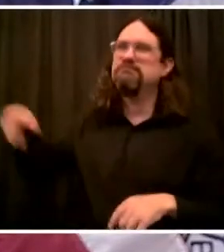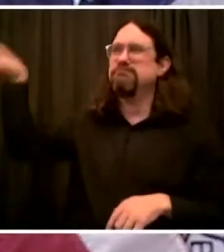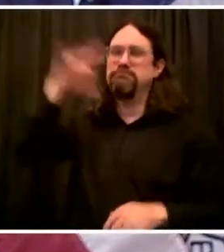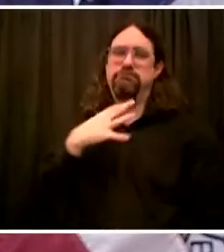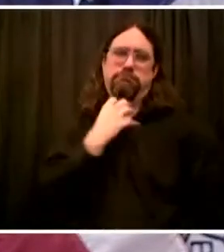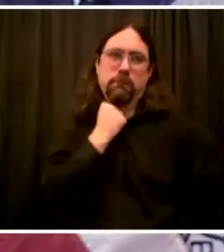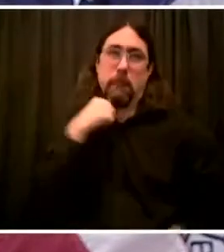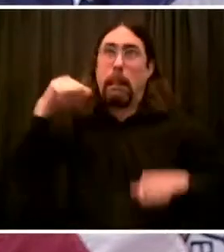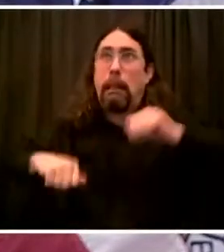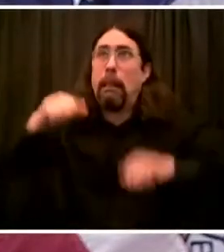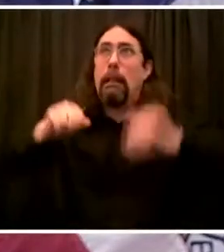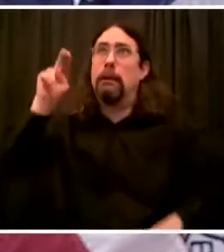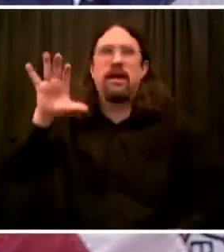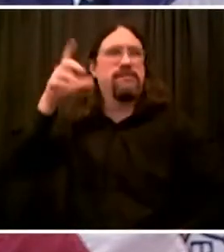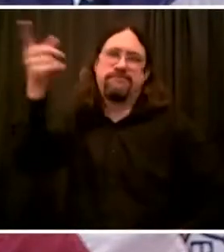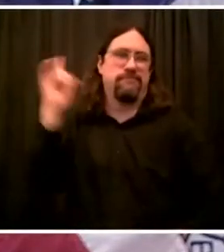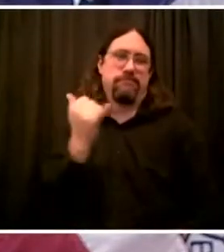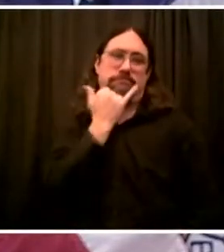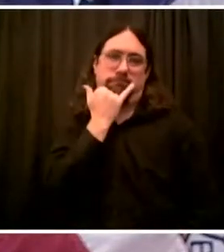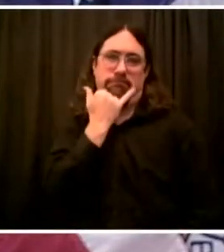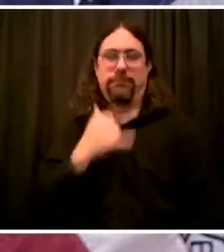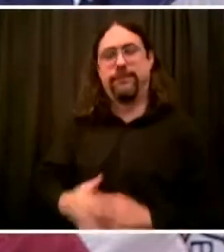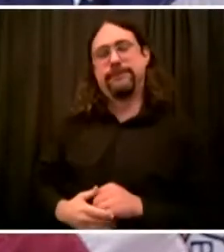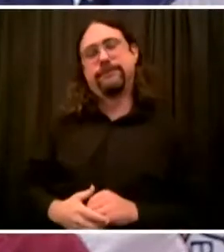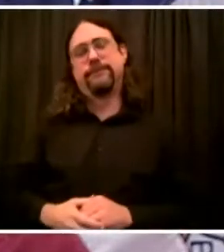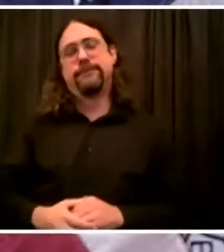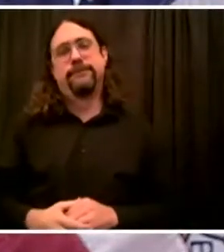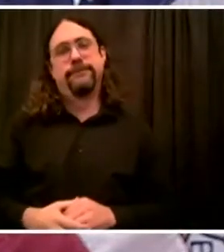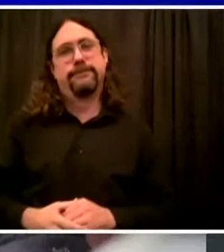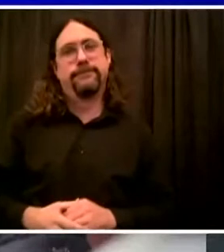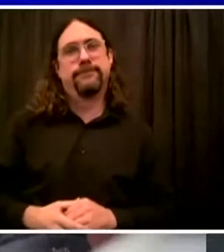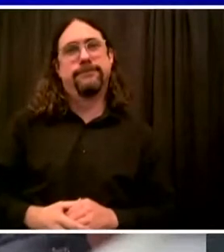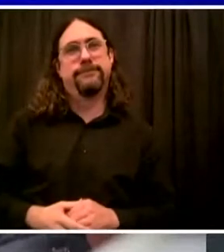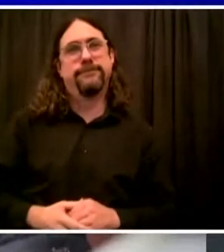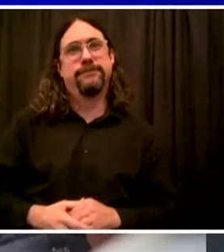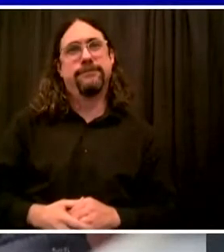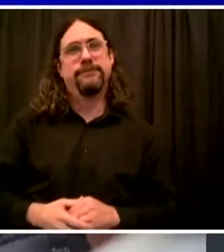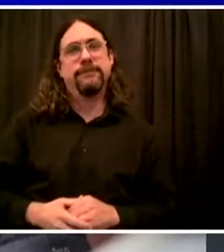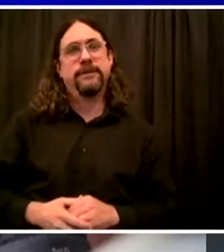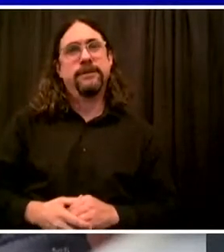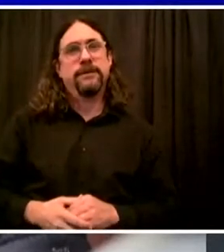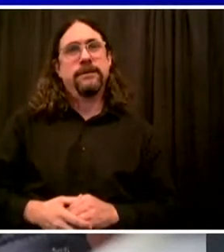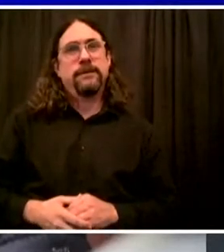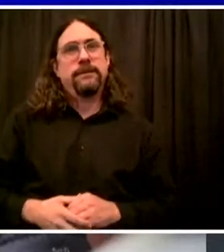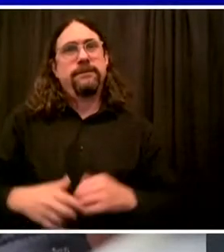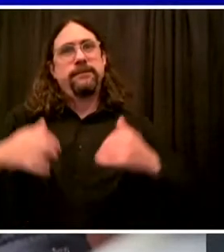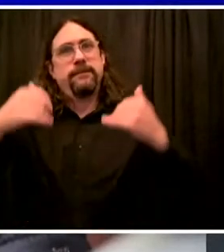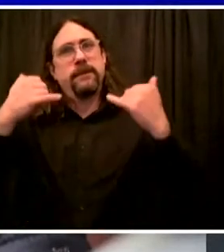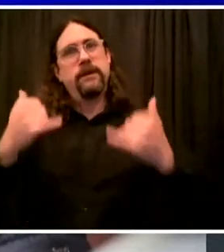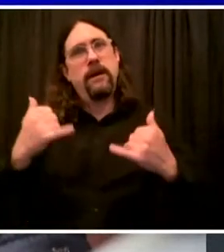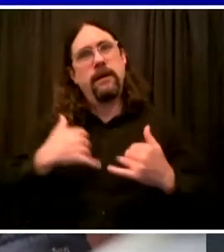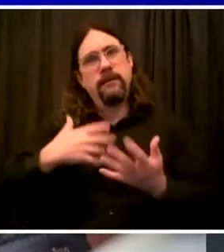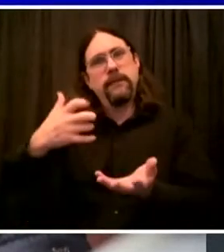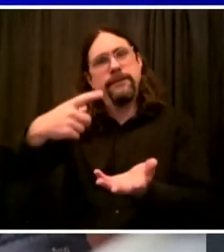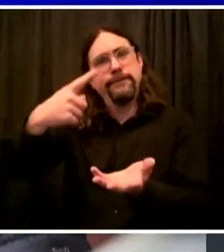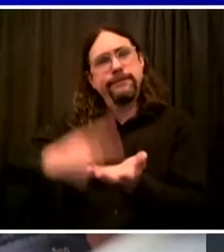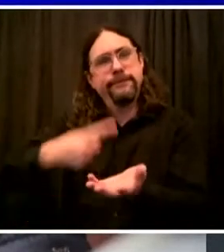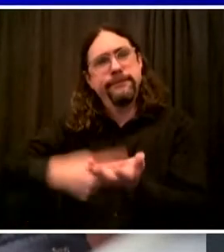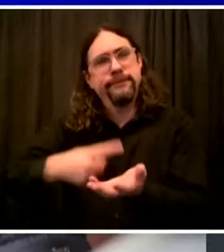Now, let's talk about the things we need to do on that path ahead. And if